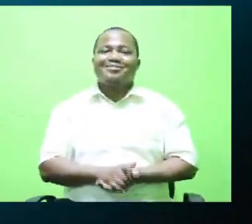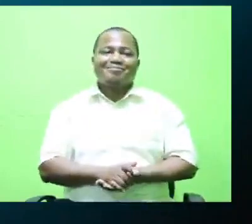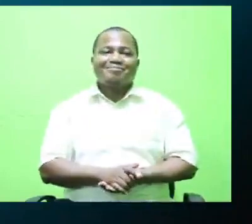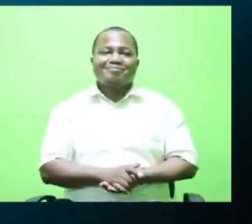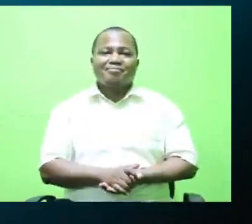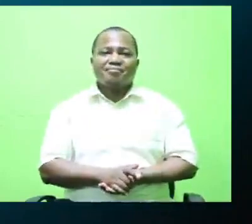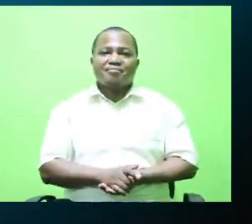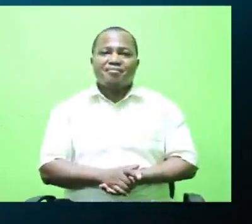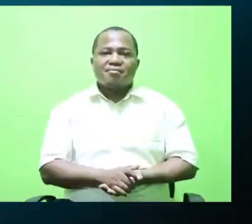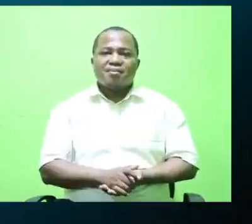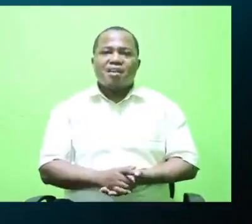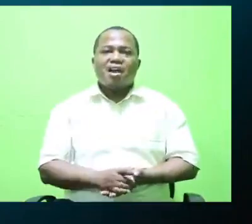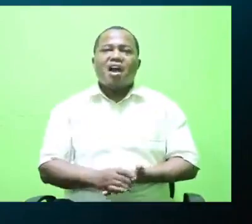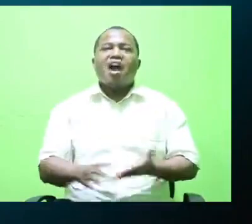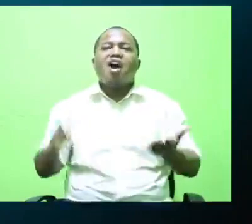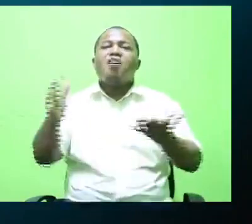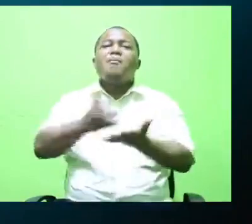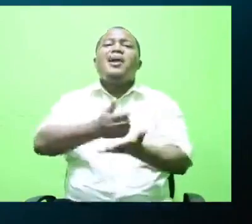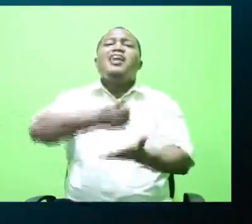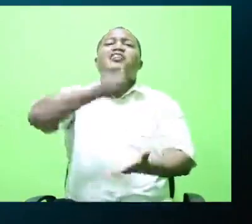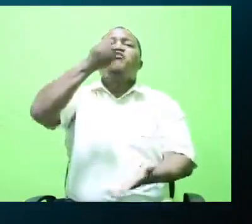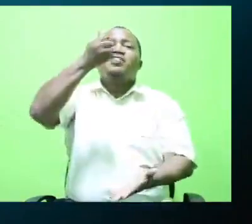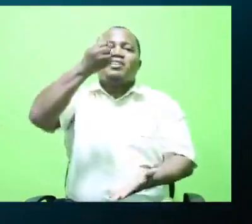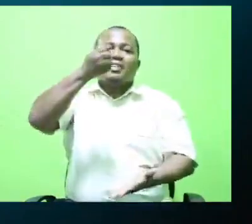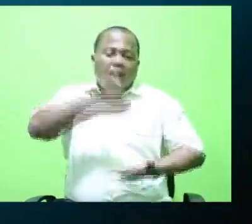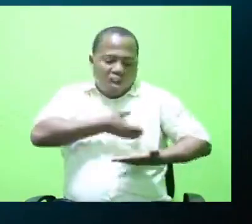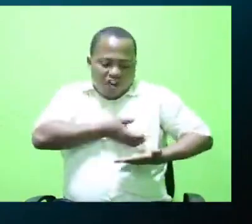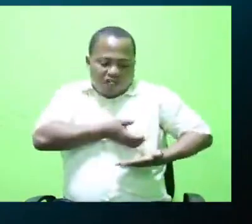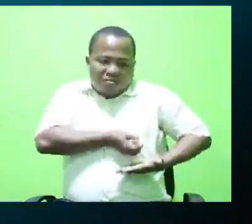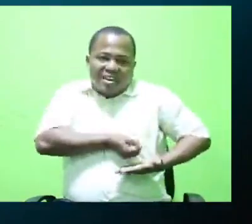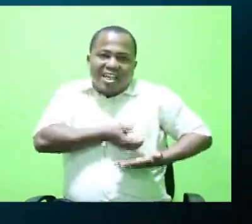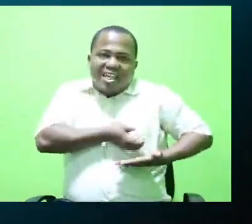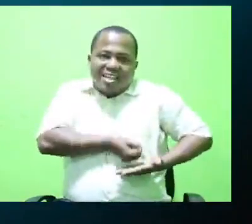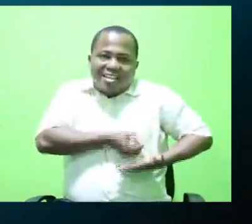What is that? The benefit of breastfeeding